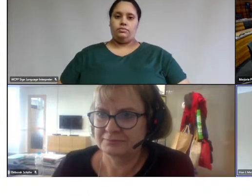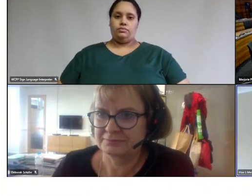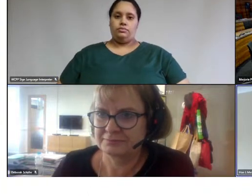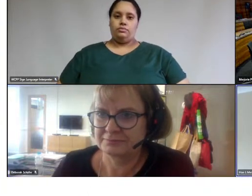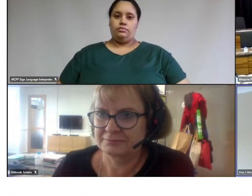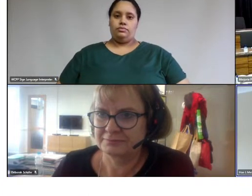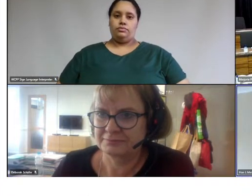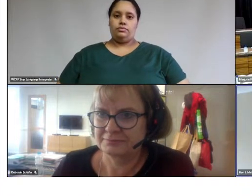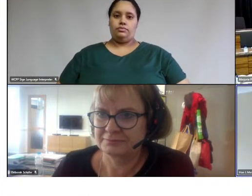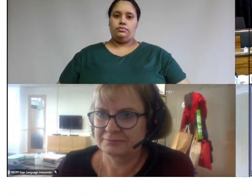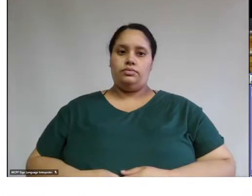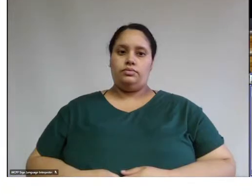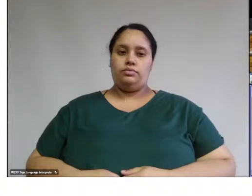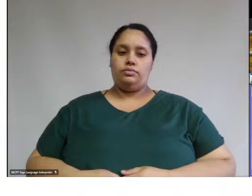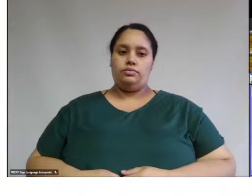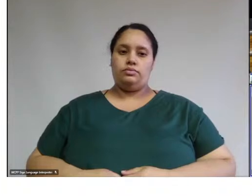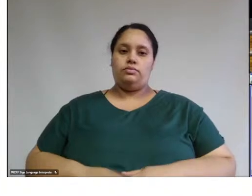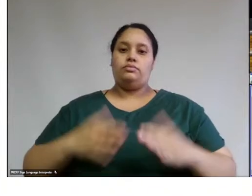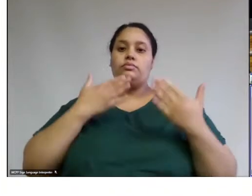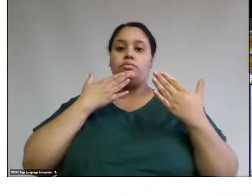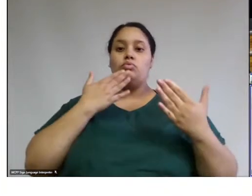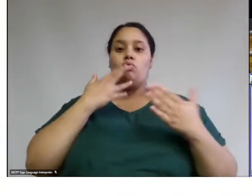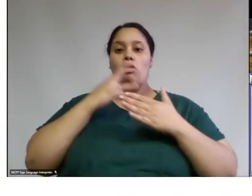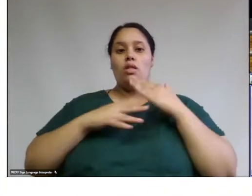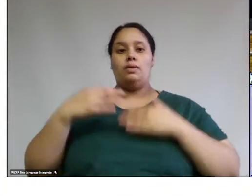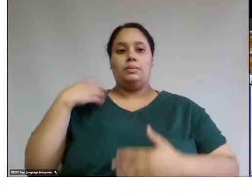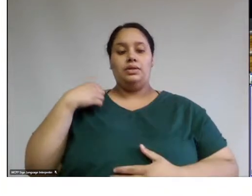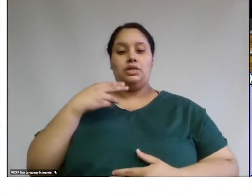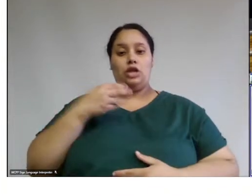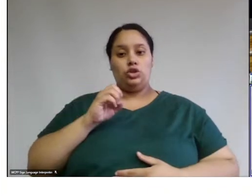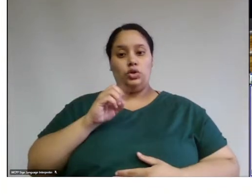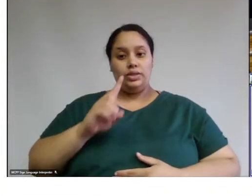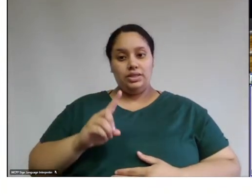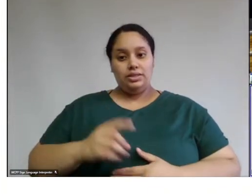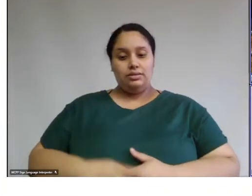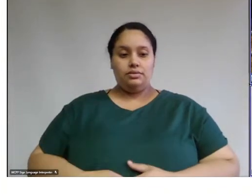Thank you very much, Honorable Minister. HOD.